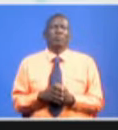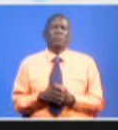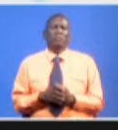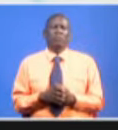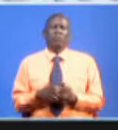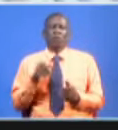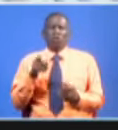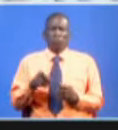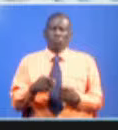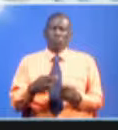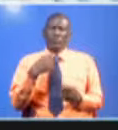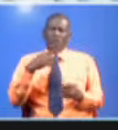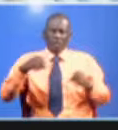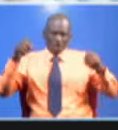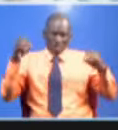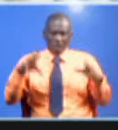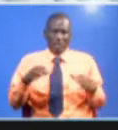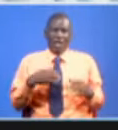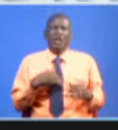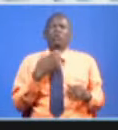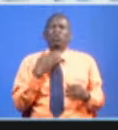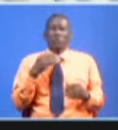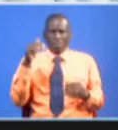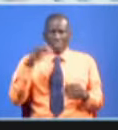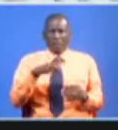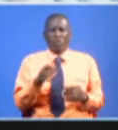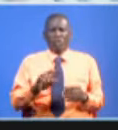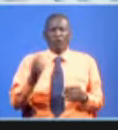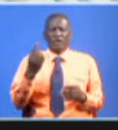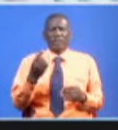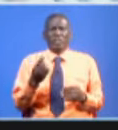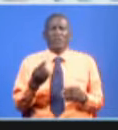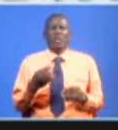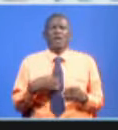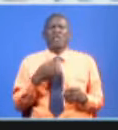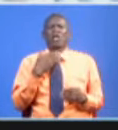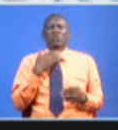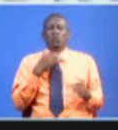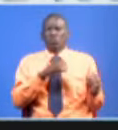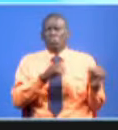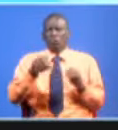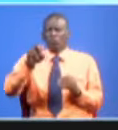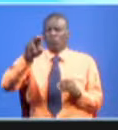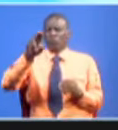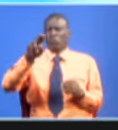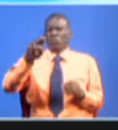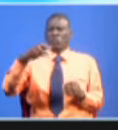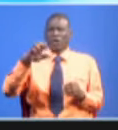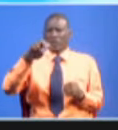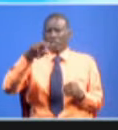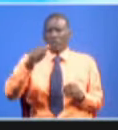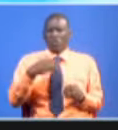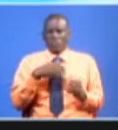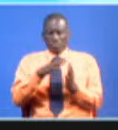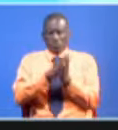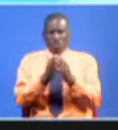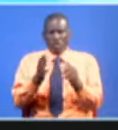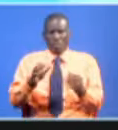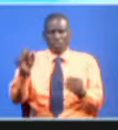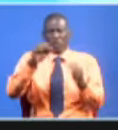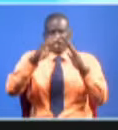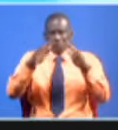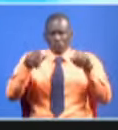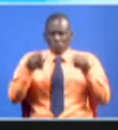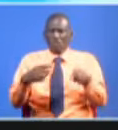You're on record, absolutely. I want to come back to you. But first, I want to go to Ngina Kiori, who has filed a report for us on State House today, say